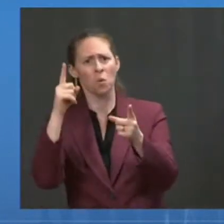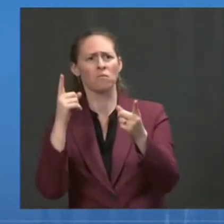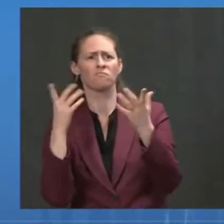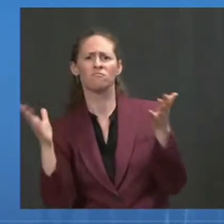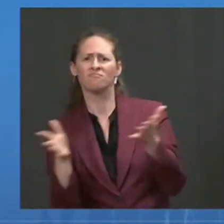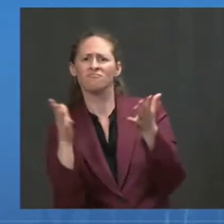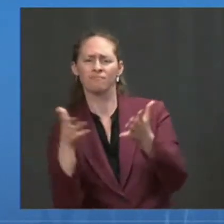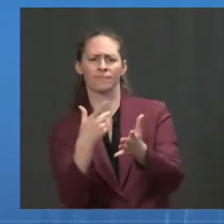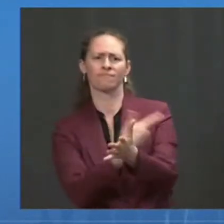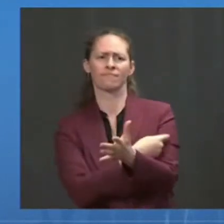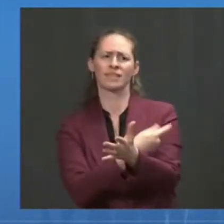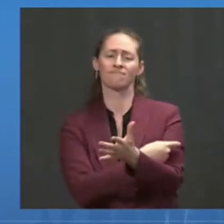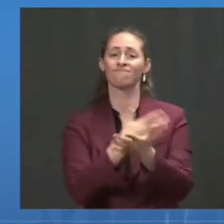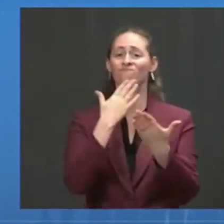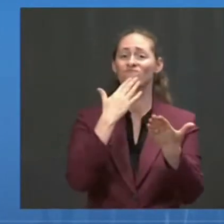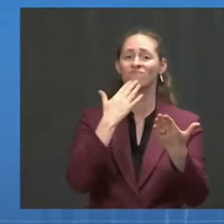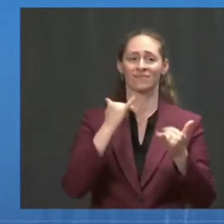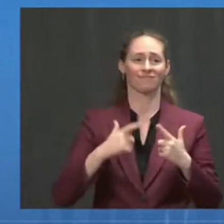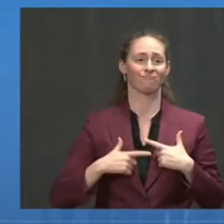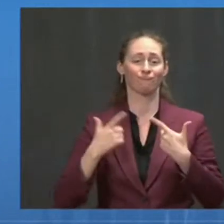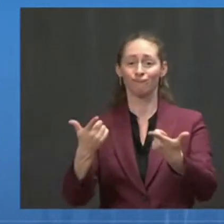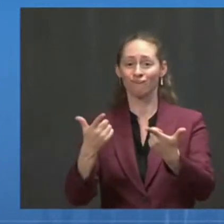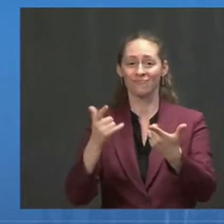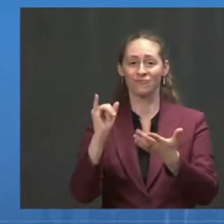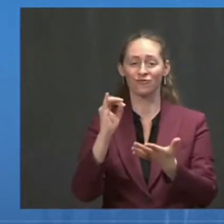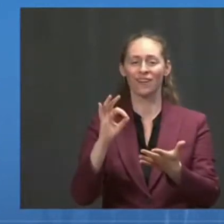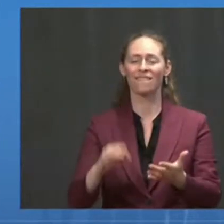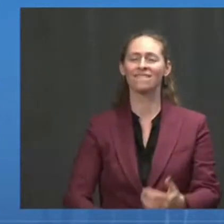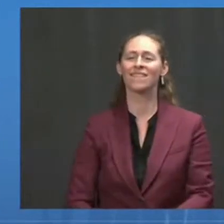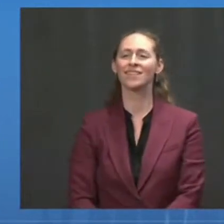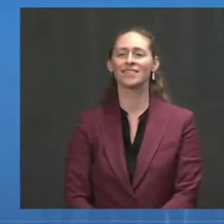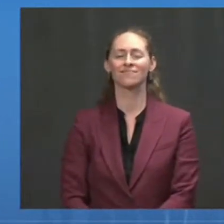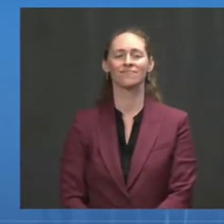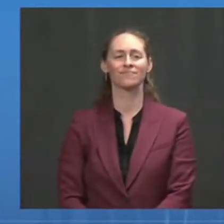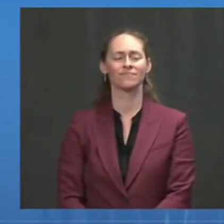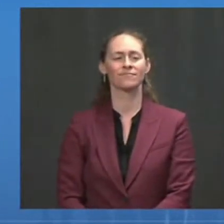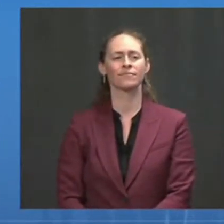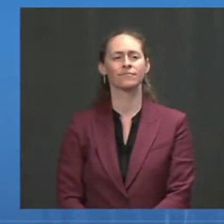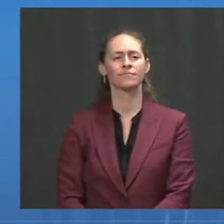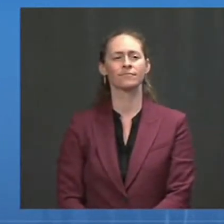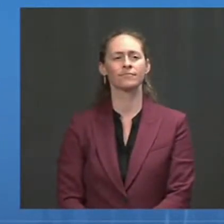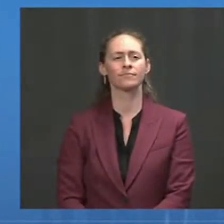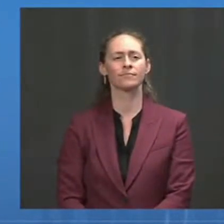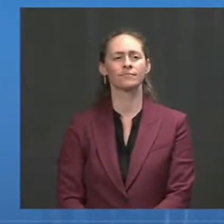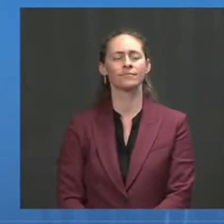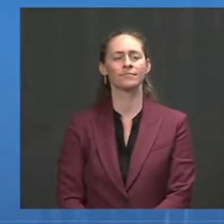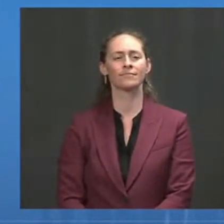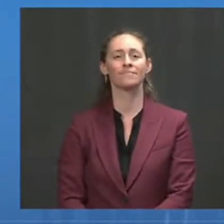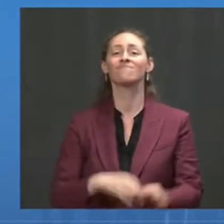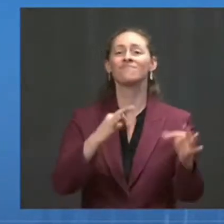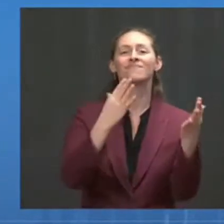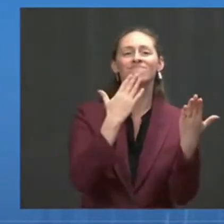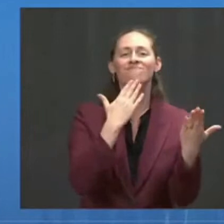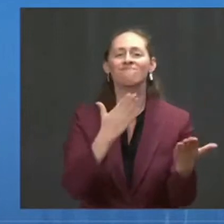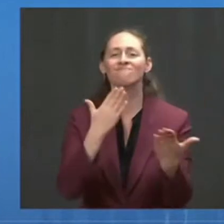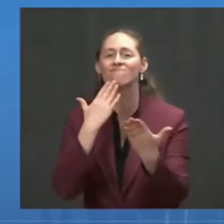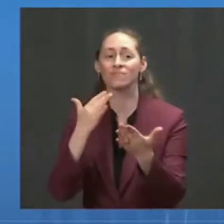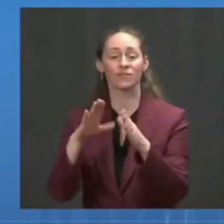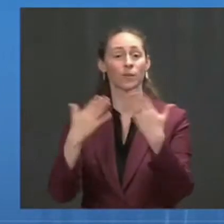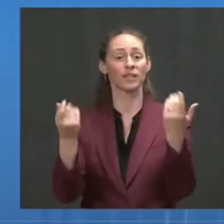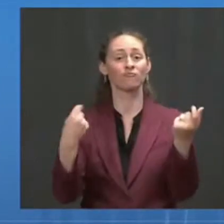with that, I'll turn it back over to you, Jeff. Okay, well, thank you, doctors. Let's open it up for questions. First question.